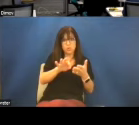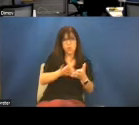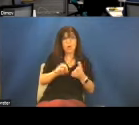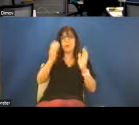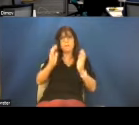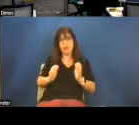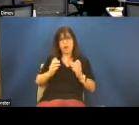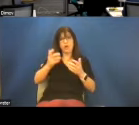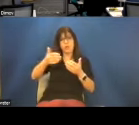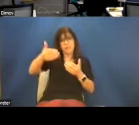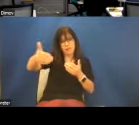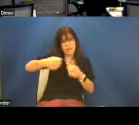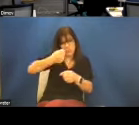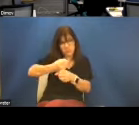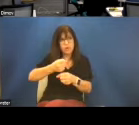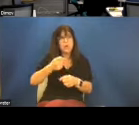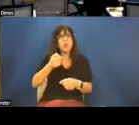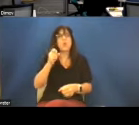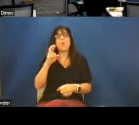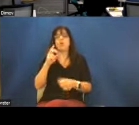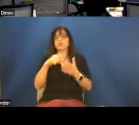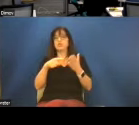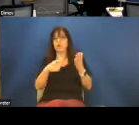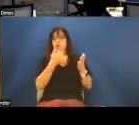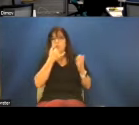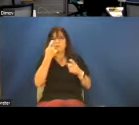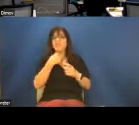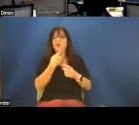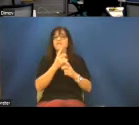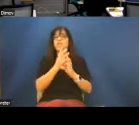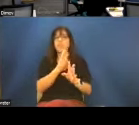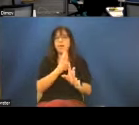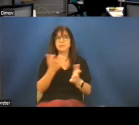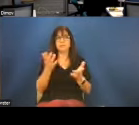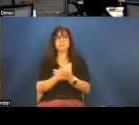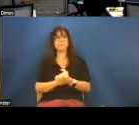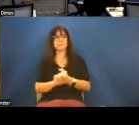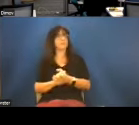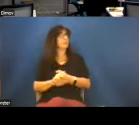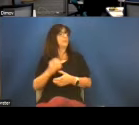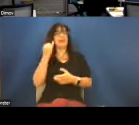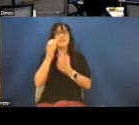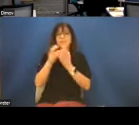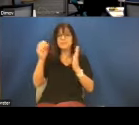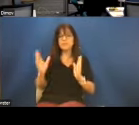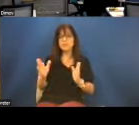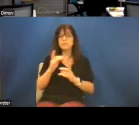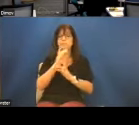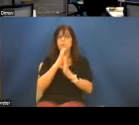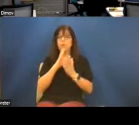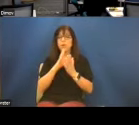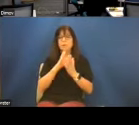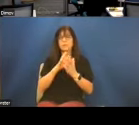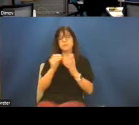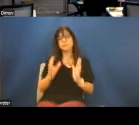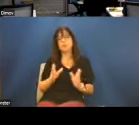year. Right. Or you have to mark it wrong because it wasn't normalized. Right, You so wanna do a norm score. if it's a student that is a spoken language student